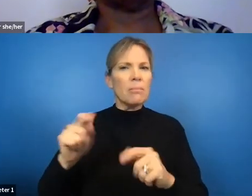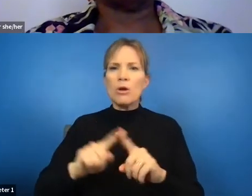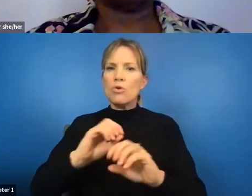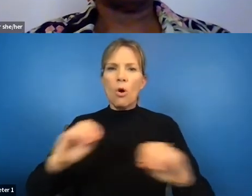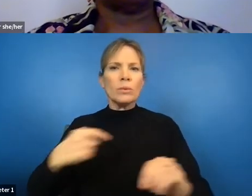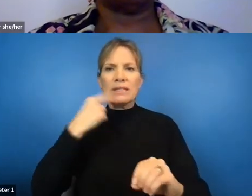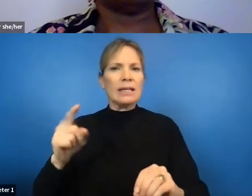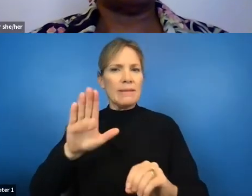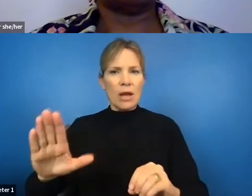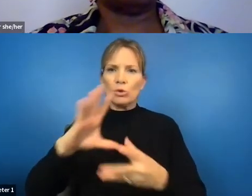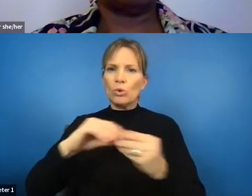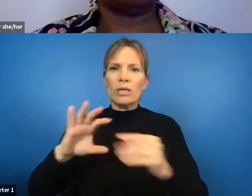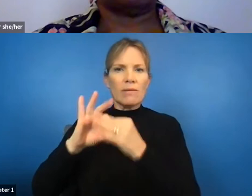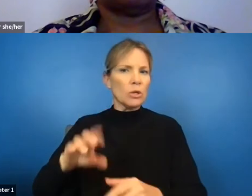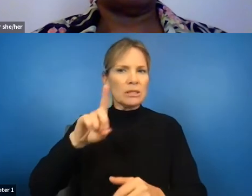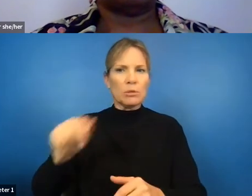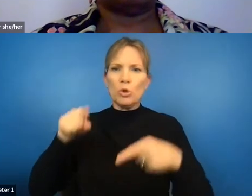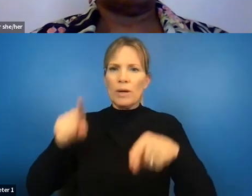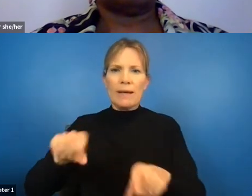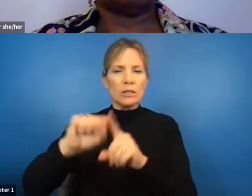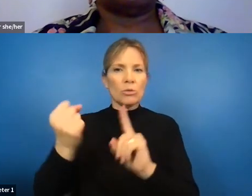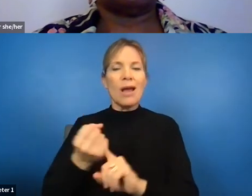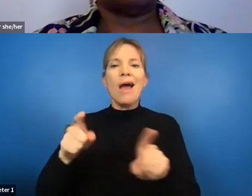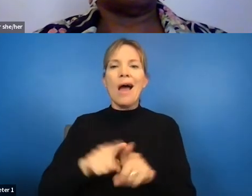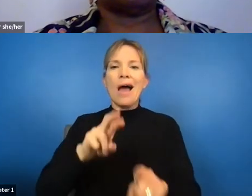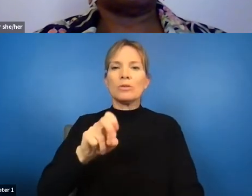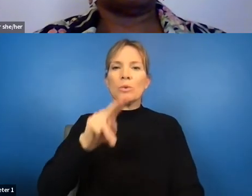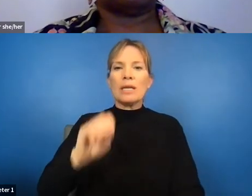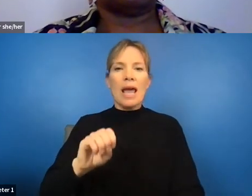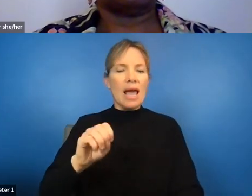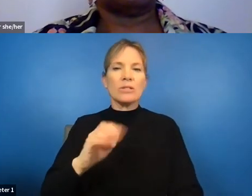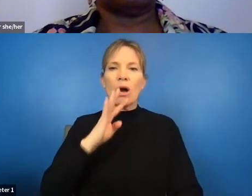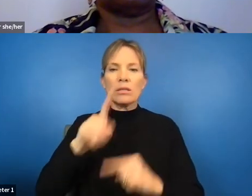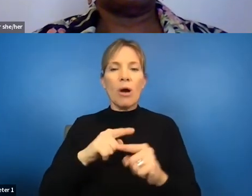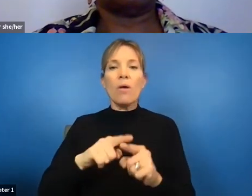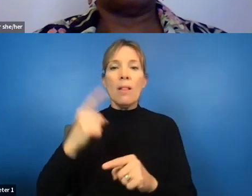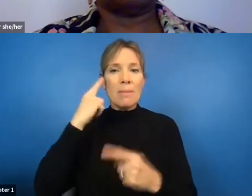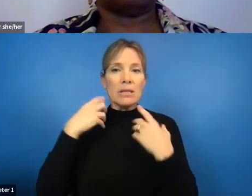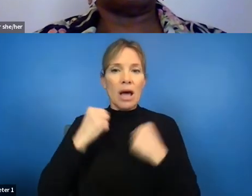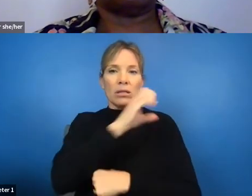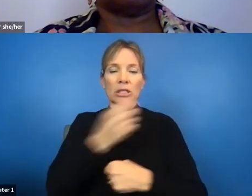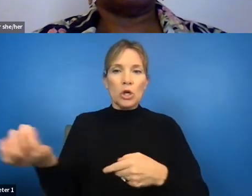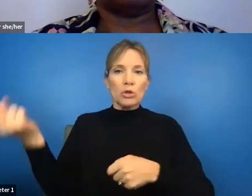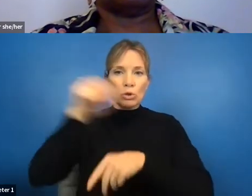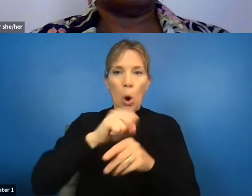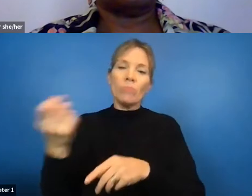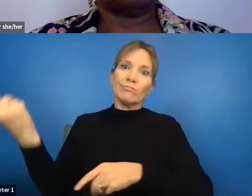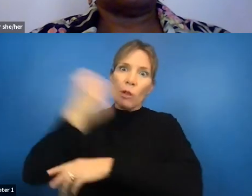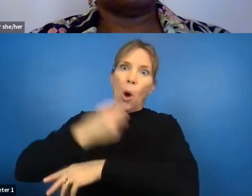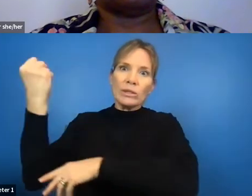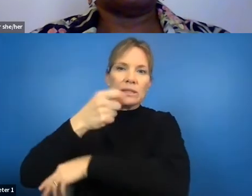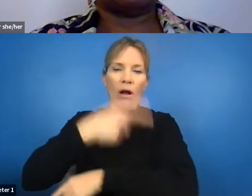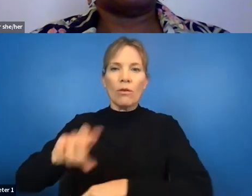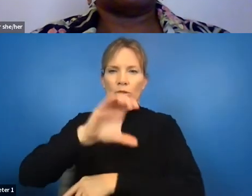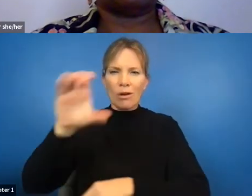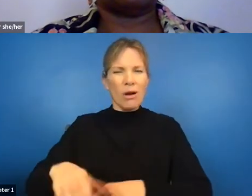those situations. And as Renee mentioned, the closures of the mental health clinics around the city of Chicago.